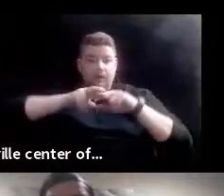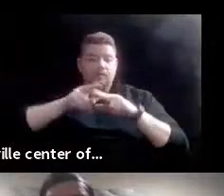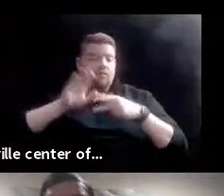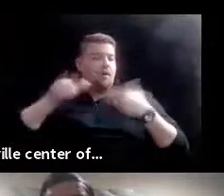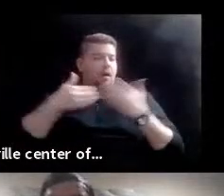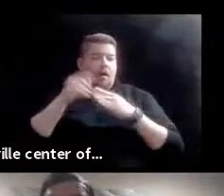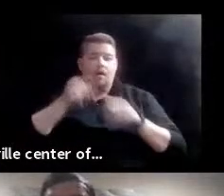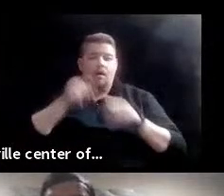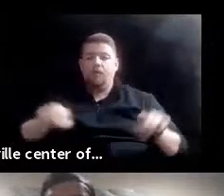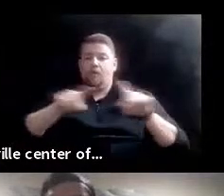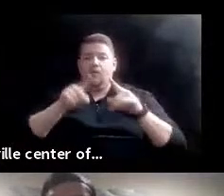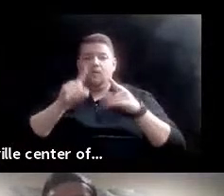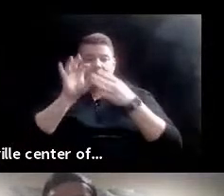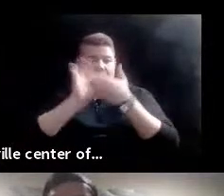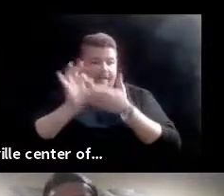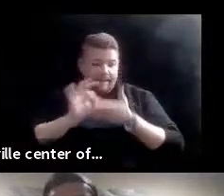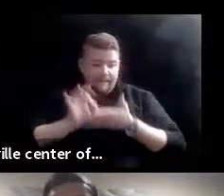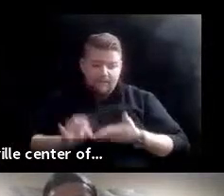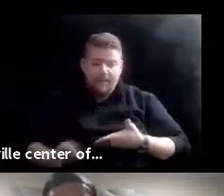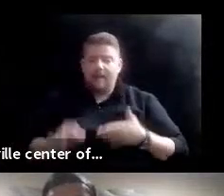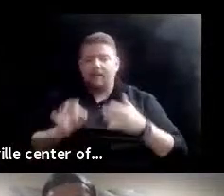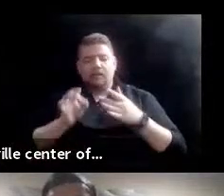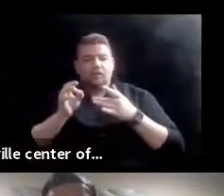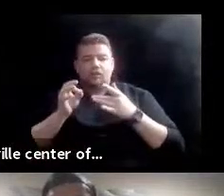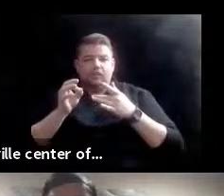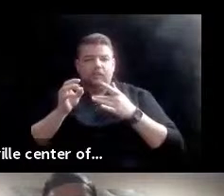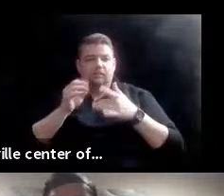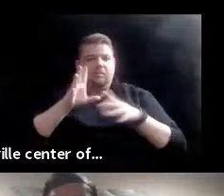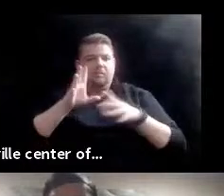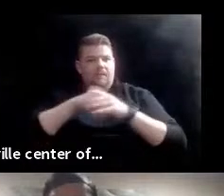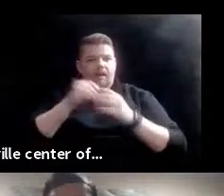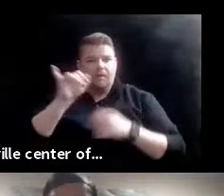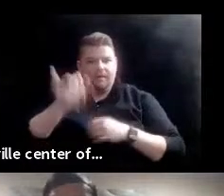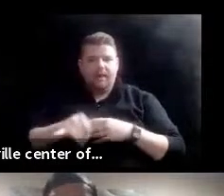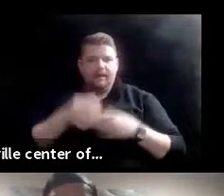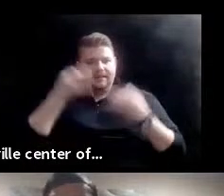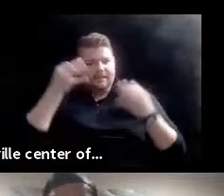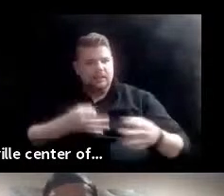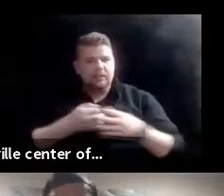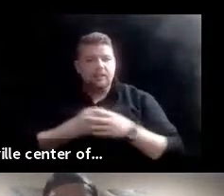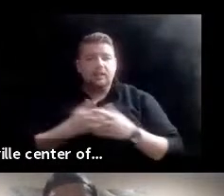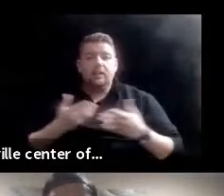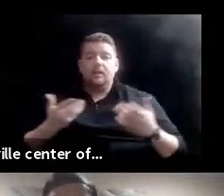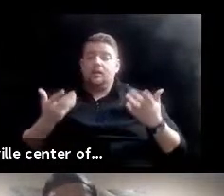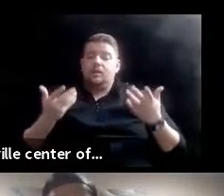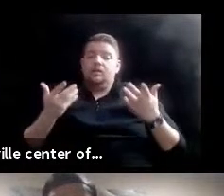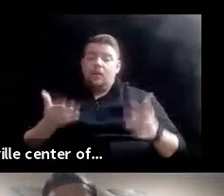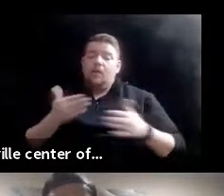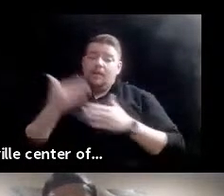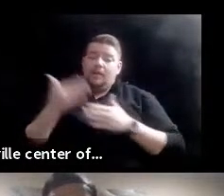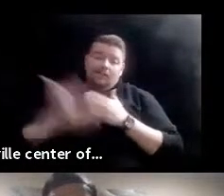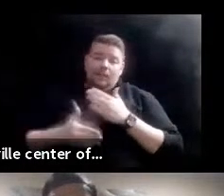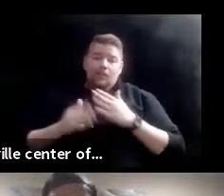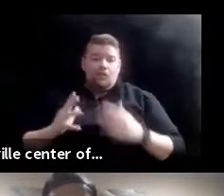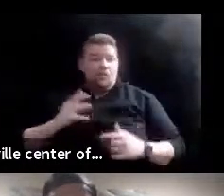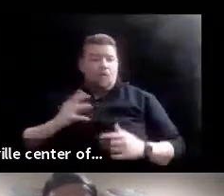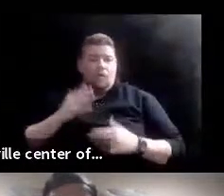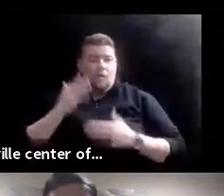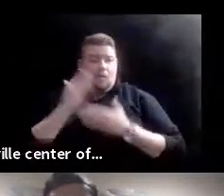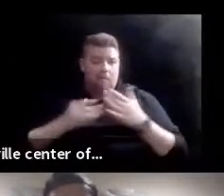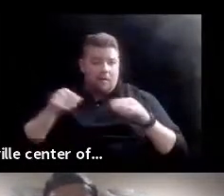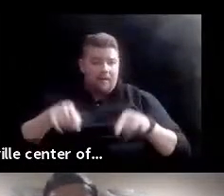factors went into play in that decision. And so I think to finish the formal part of